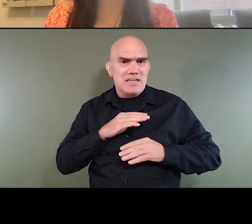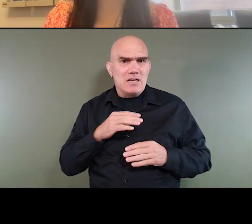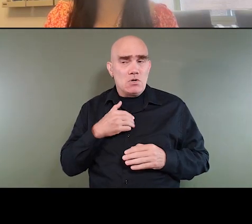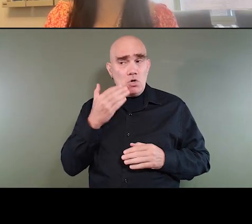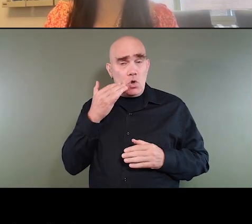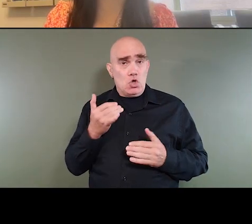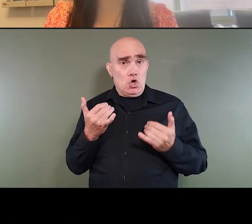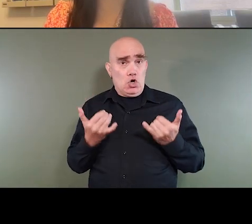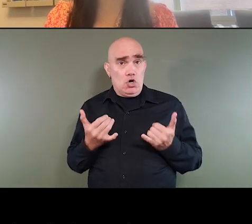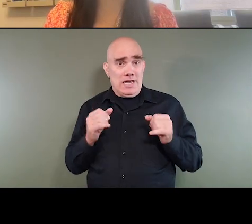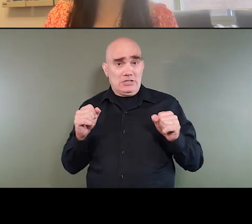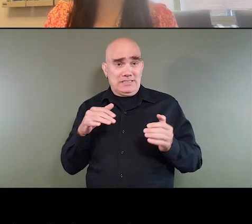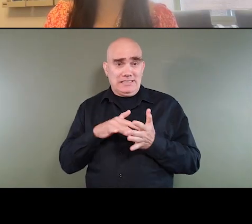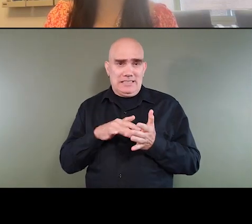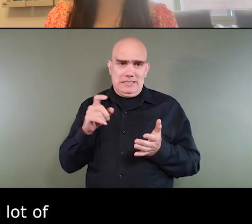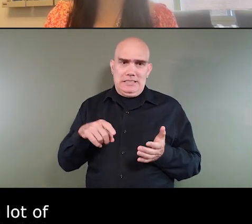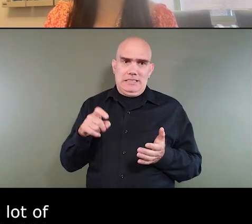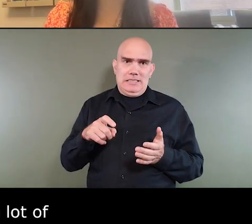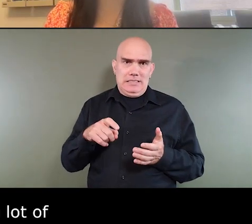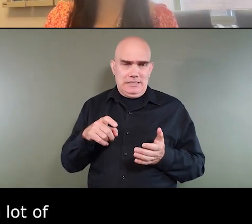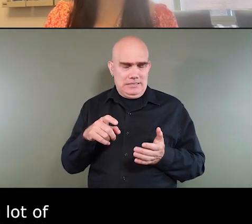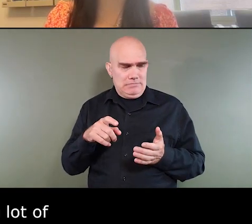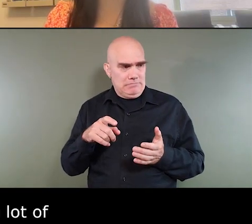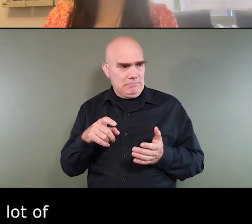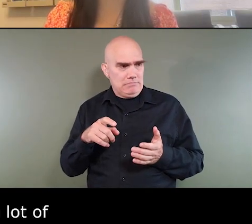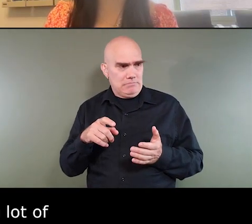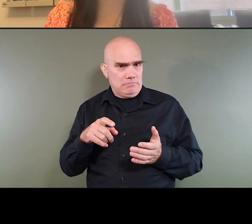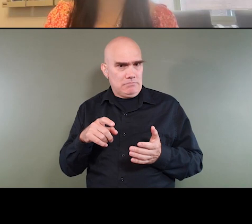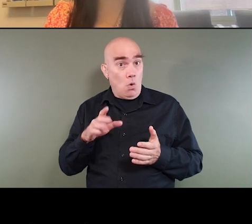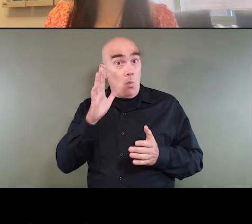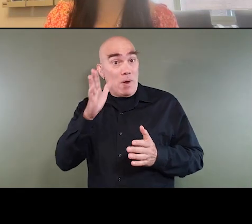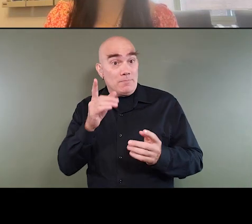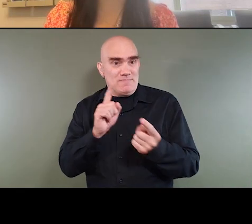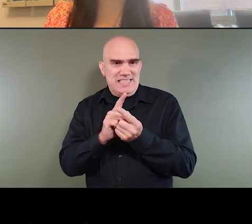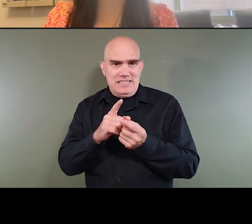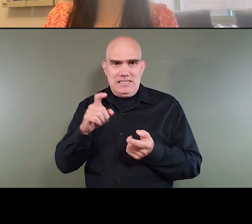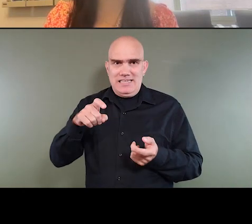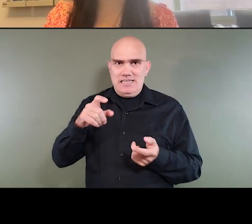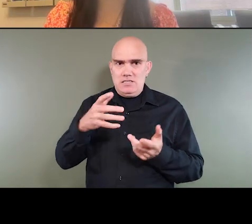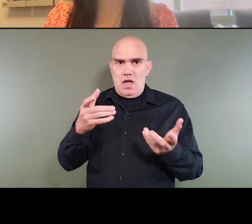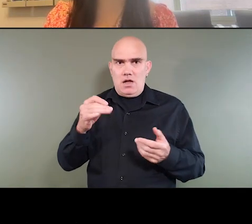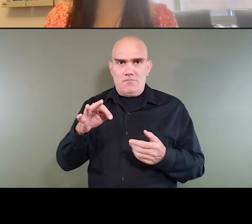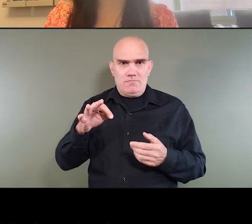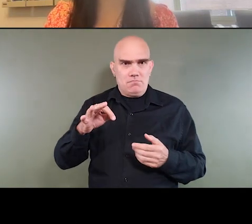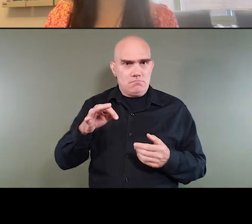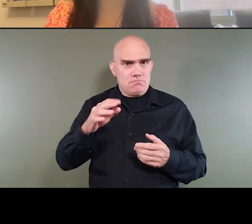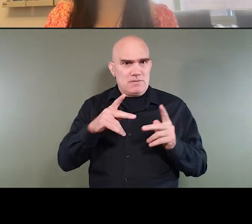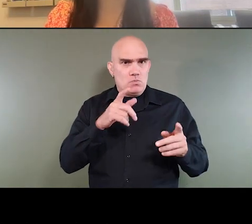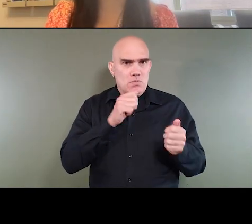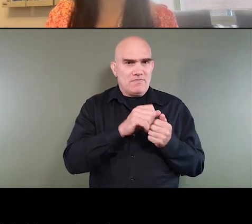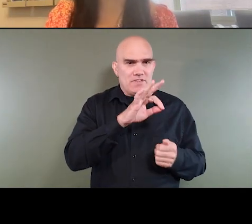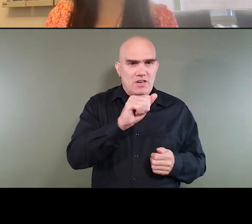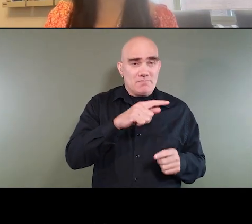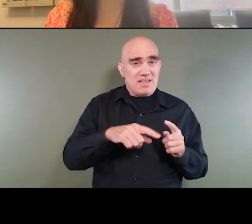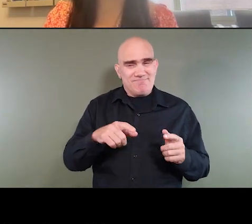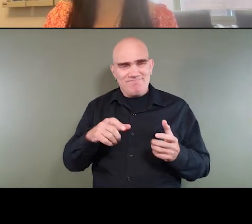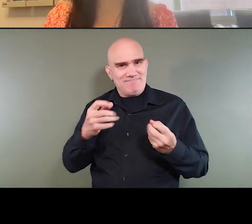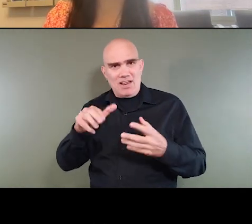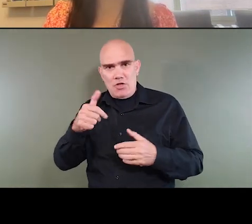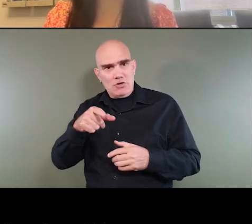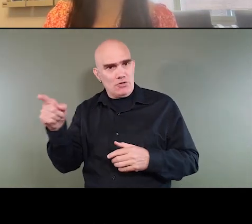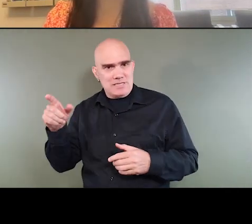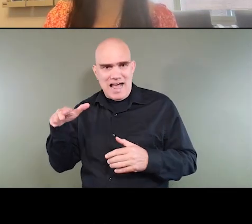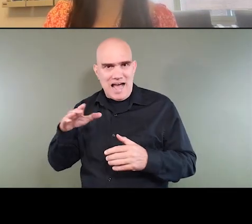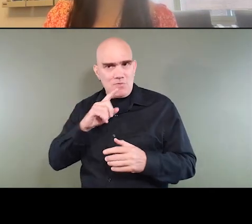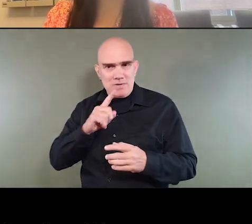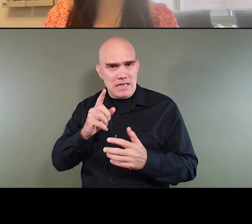We know the current exercise study meets the needs of a lot of folks with Friedreich's, but doesn't meet everyone's needs, so that we have to keep thinking about, all